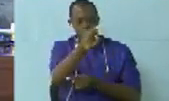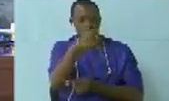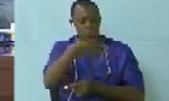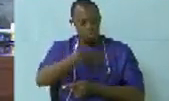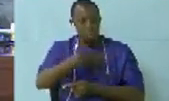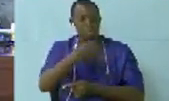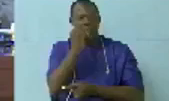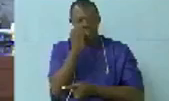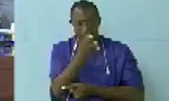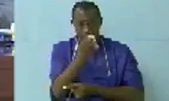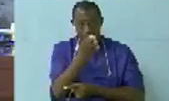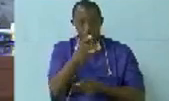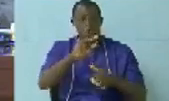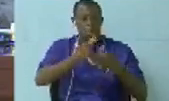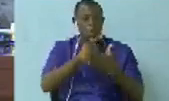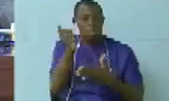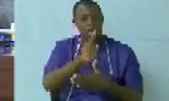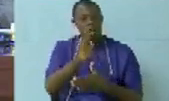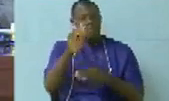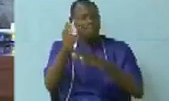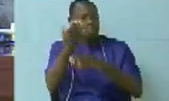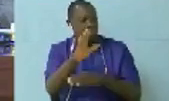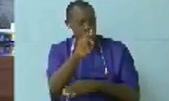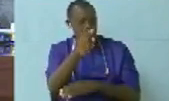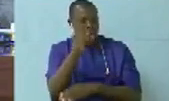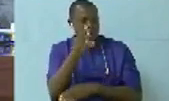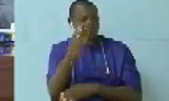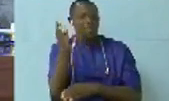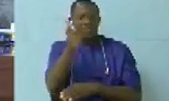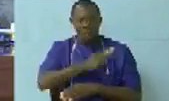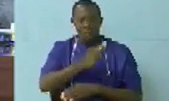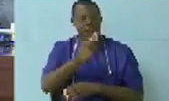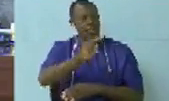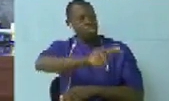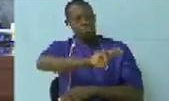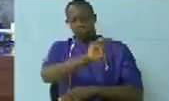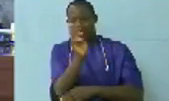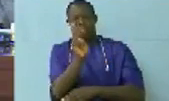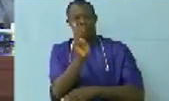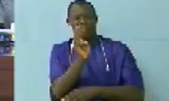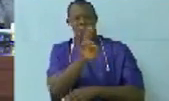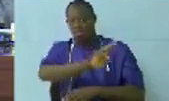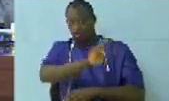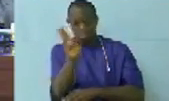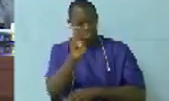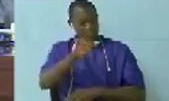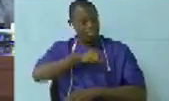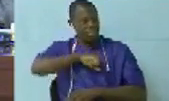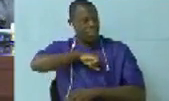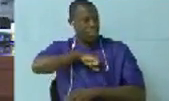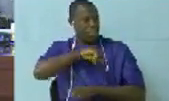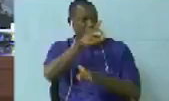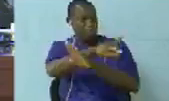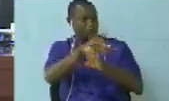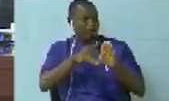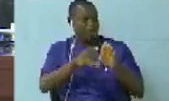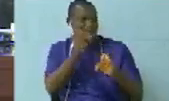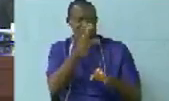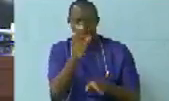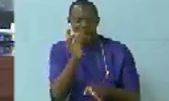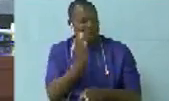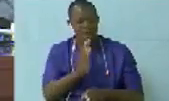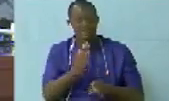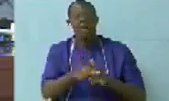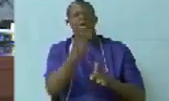to say or what you may say is false. That is not my position. I just